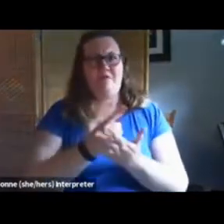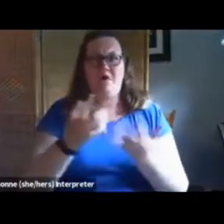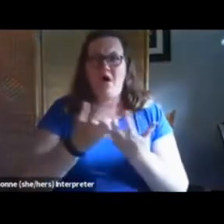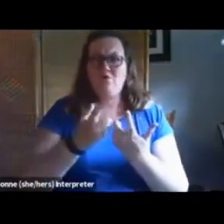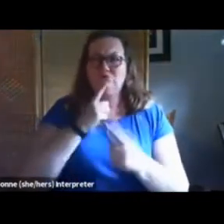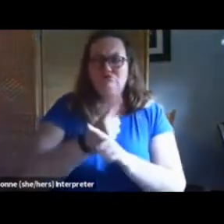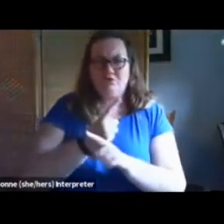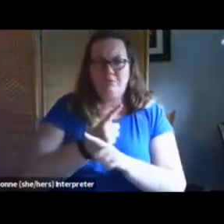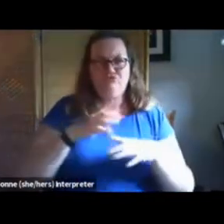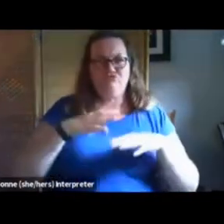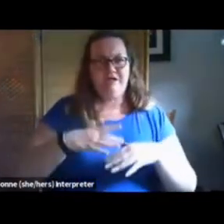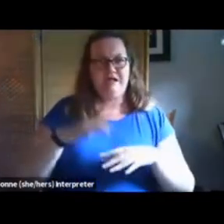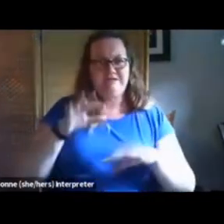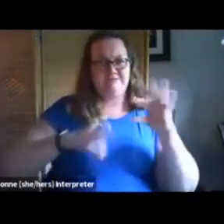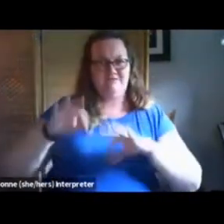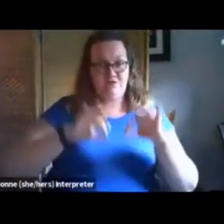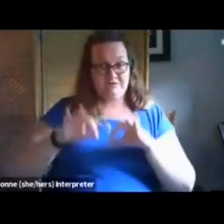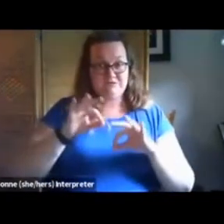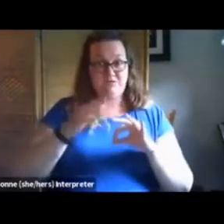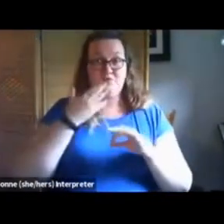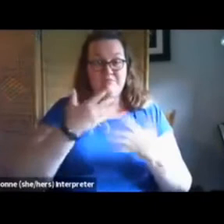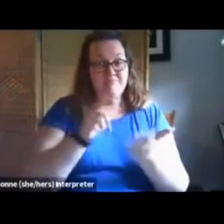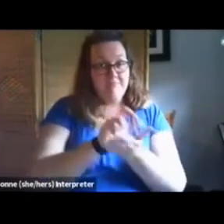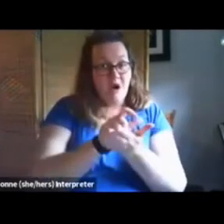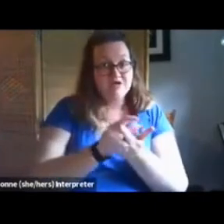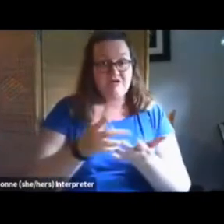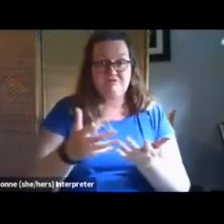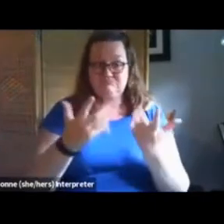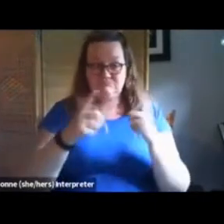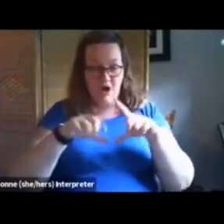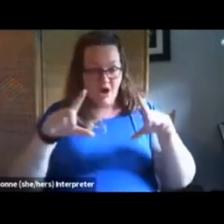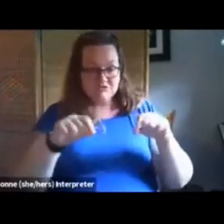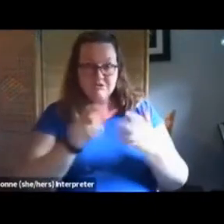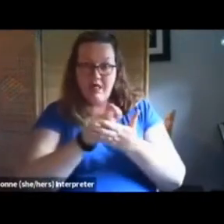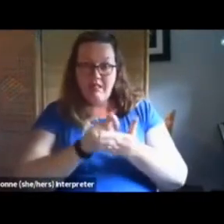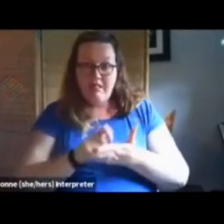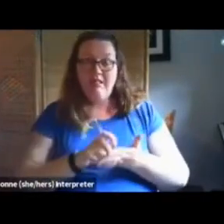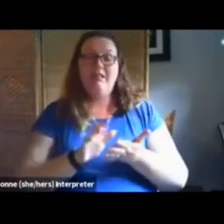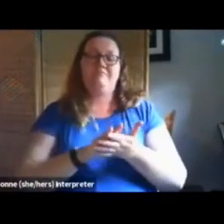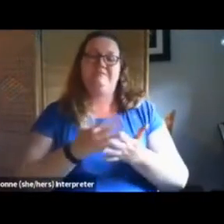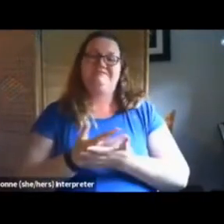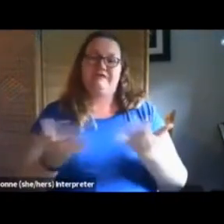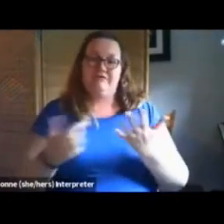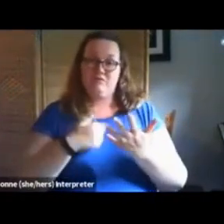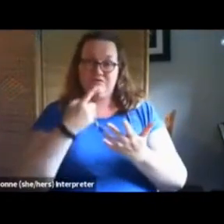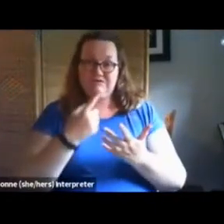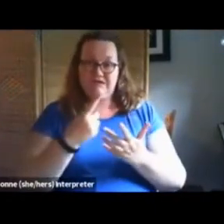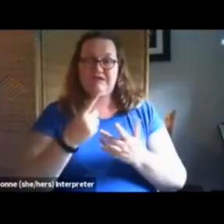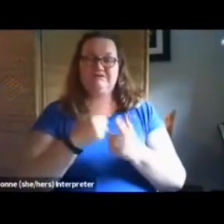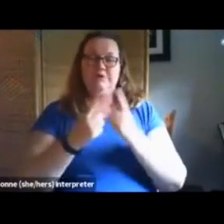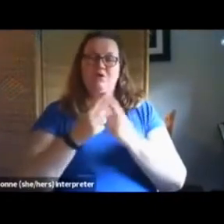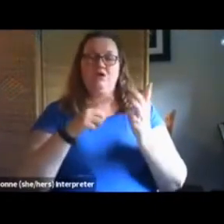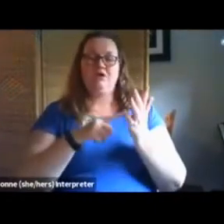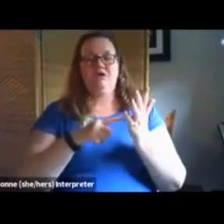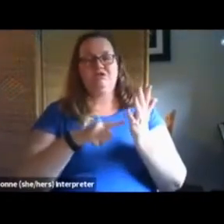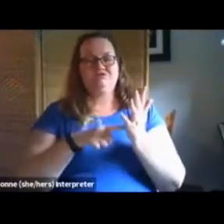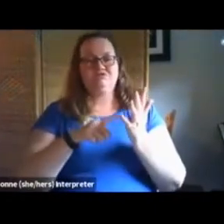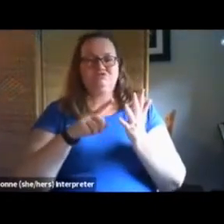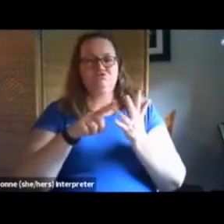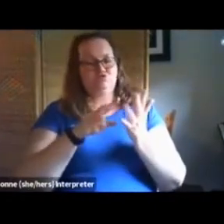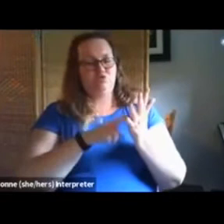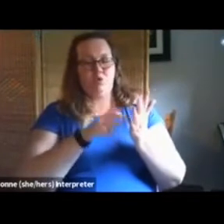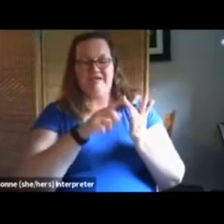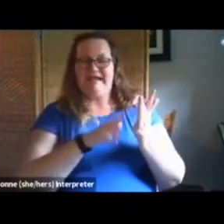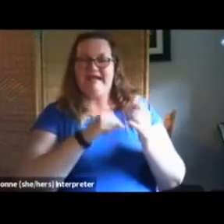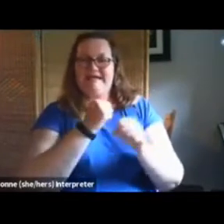performances. In marketing and articles, the most often utilized descriptions are about turning down the volume, taking stuff out,